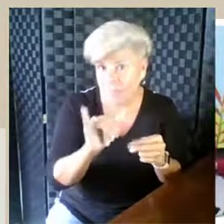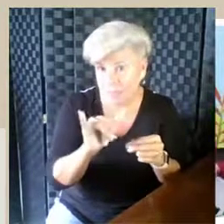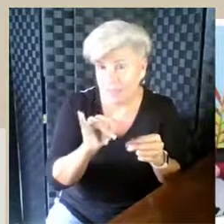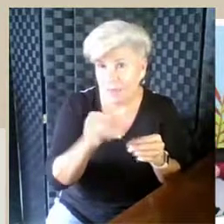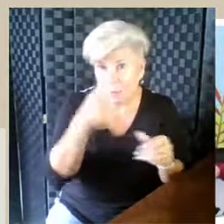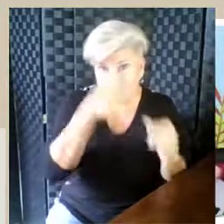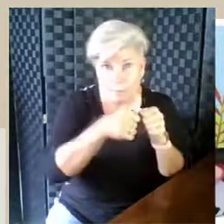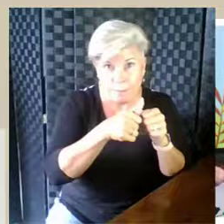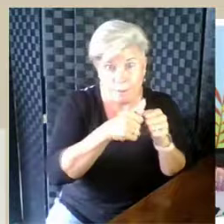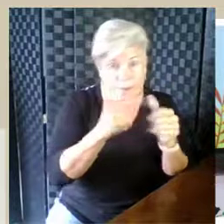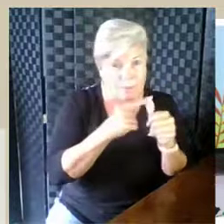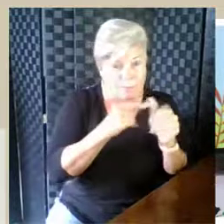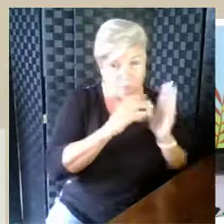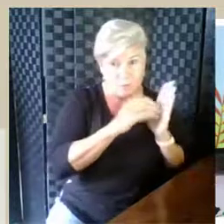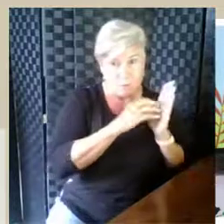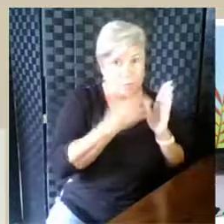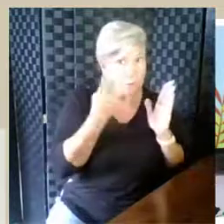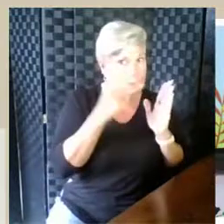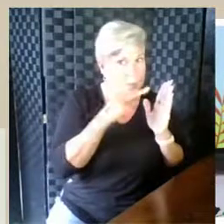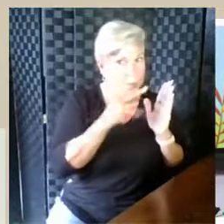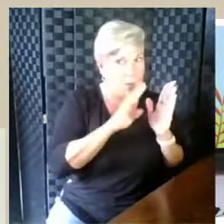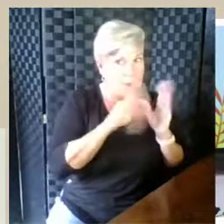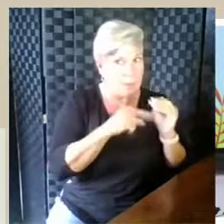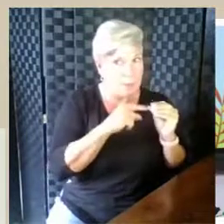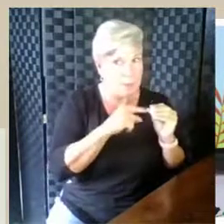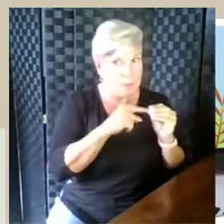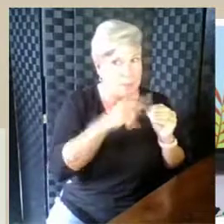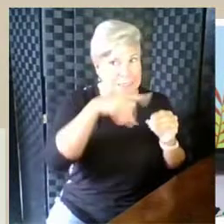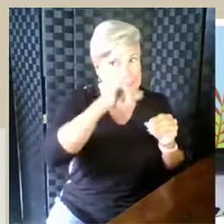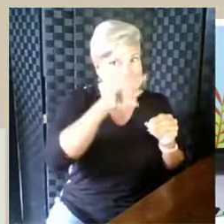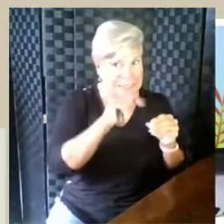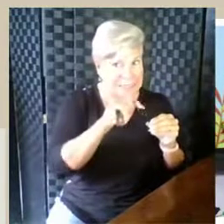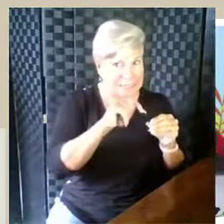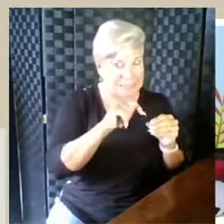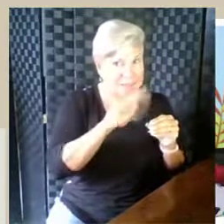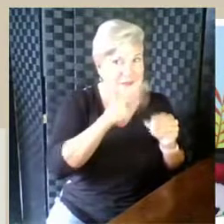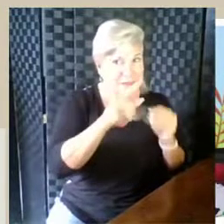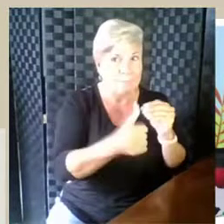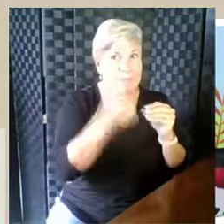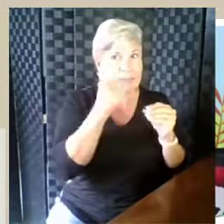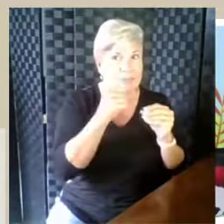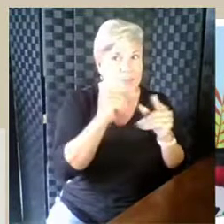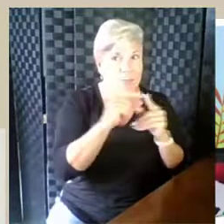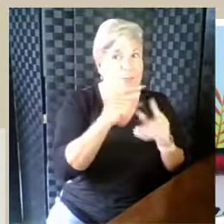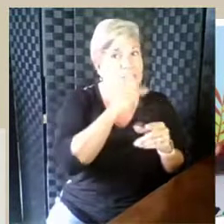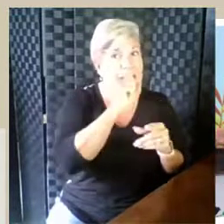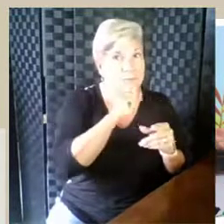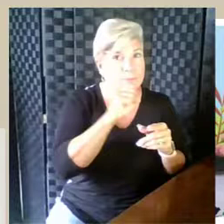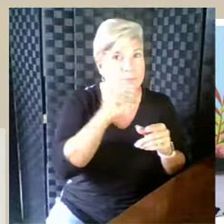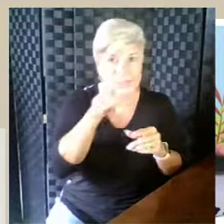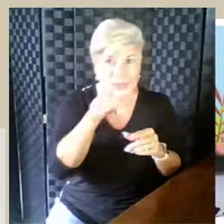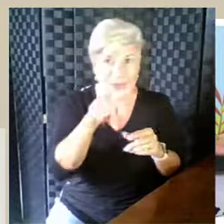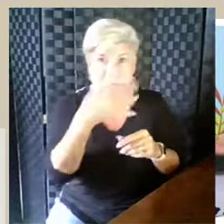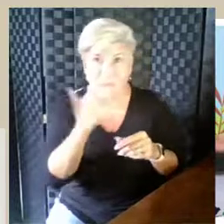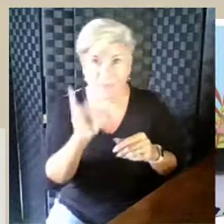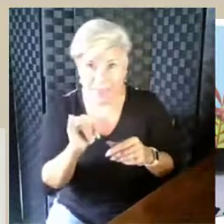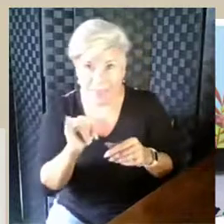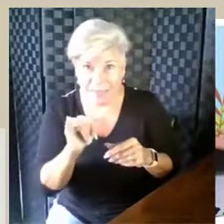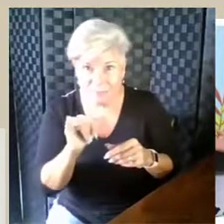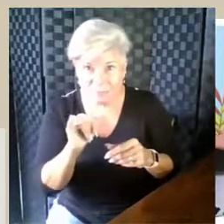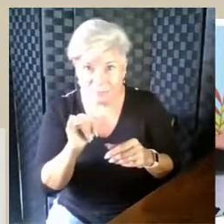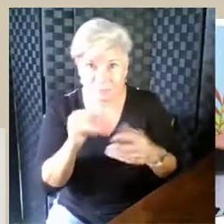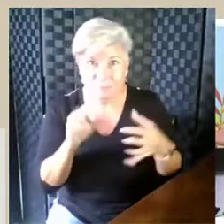in the first passage that we looked at, I talked about the pronoun it, referring back to the word ice cream. In this